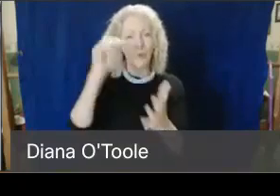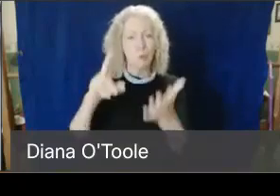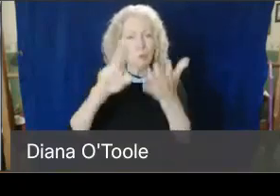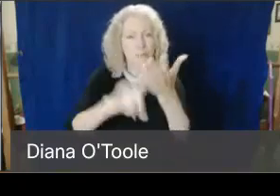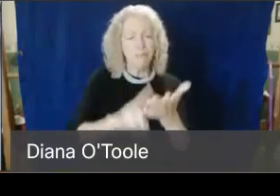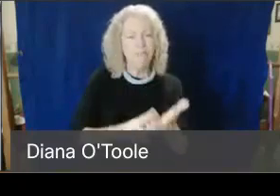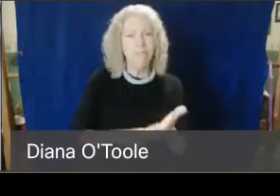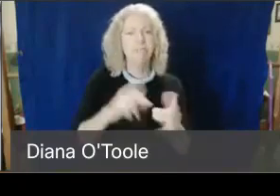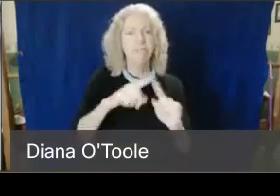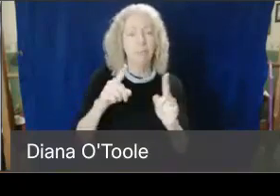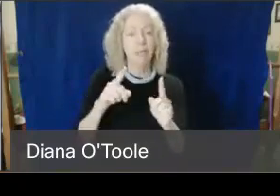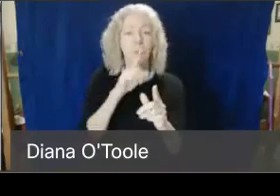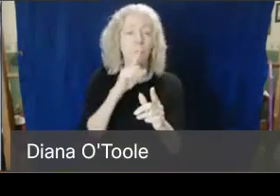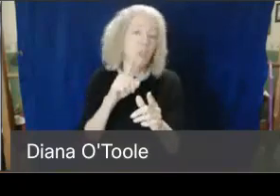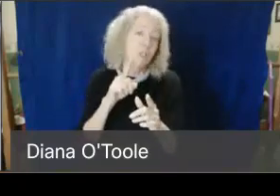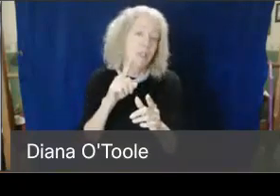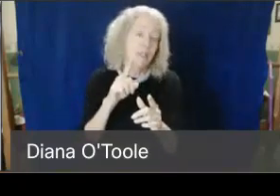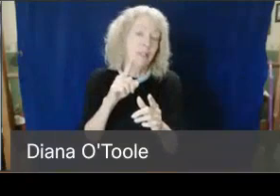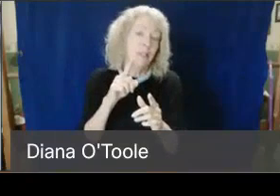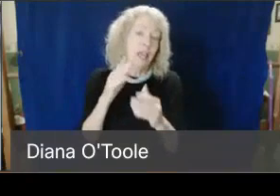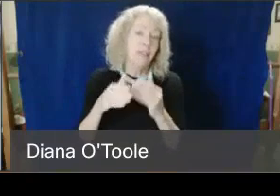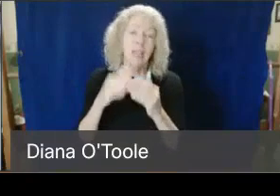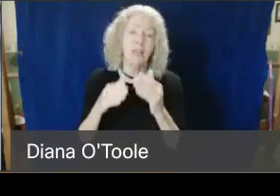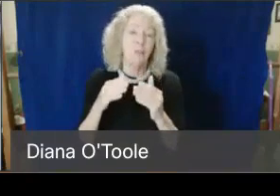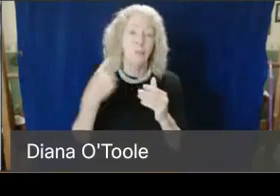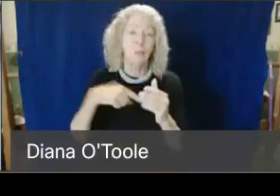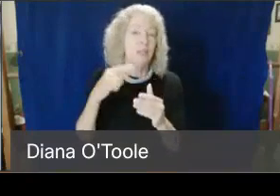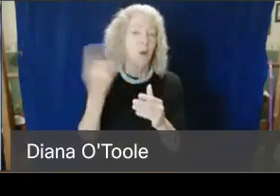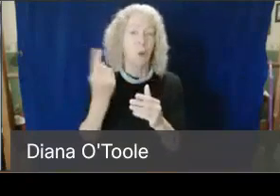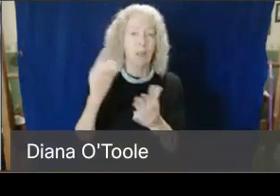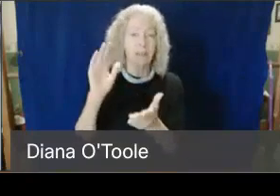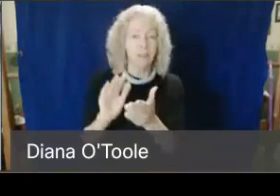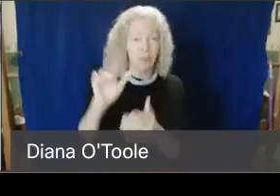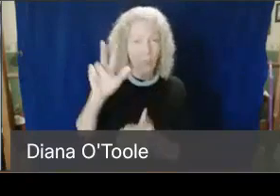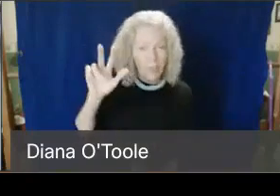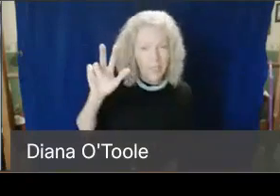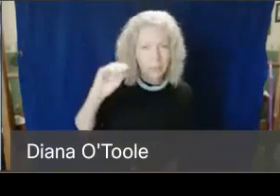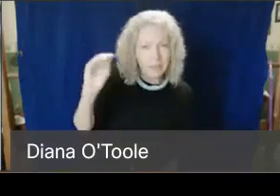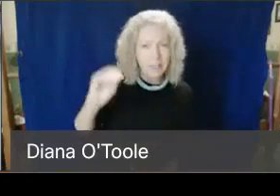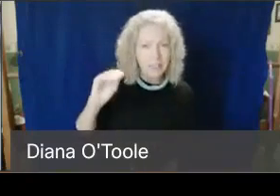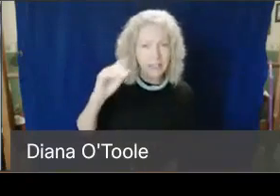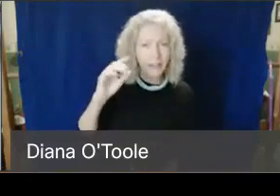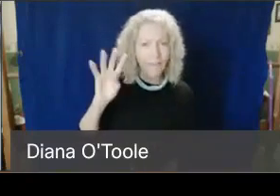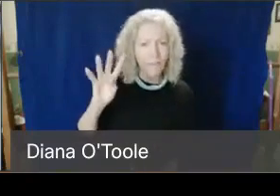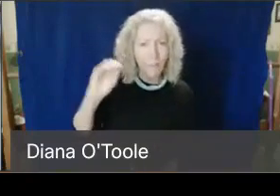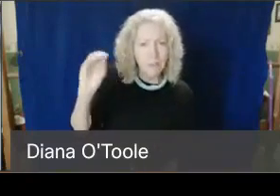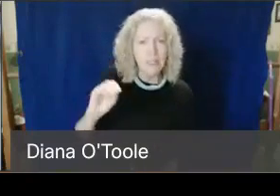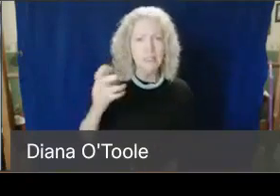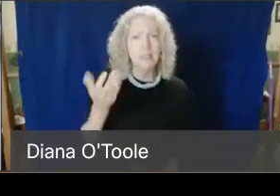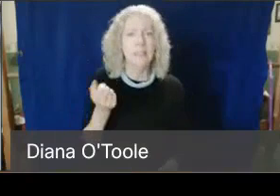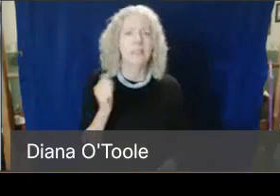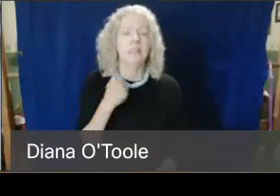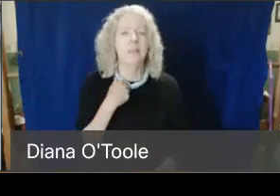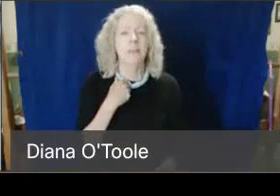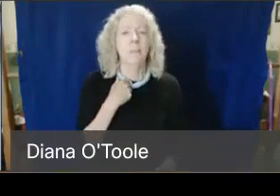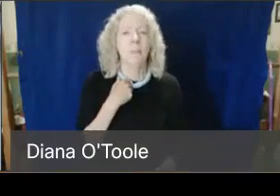summer semester, we were down about 3.4%. Fall semester, when we opened enrollment in early